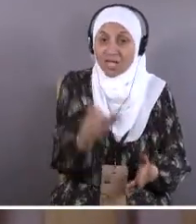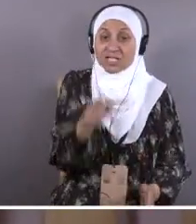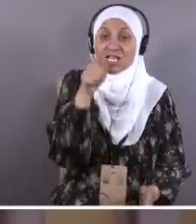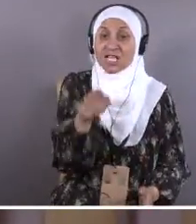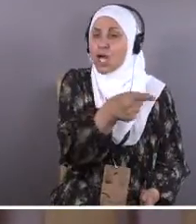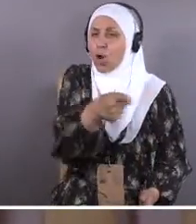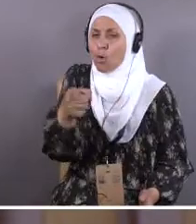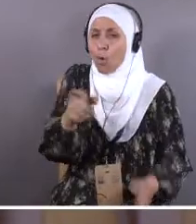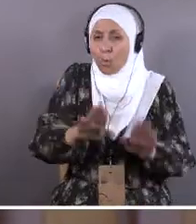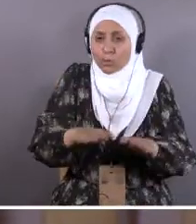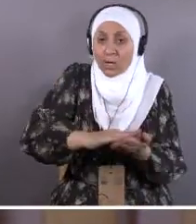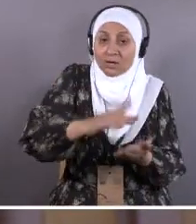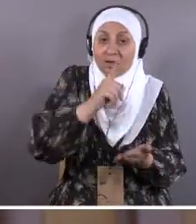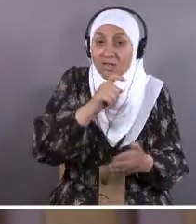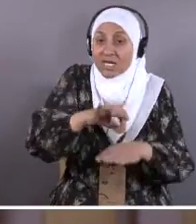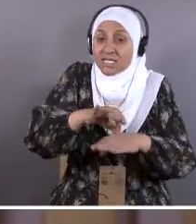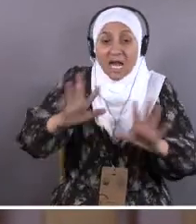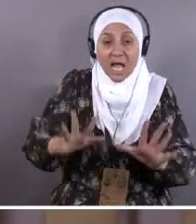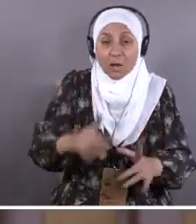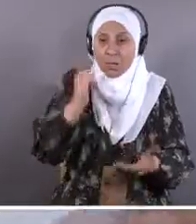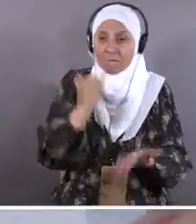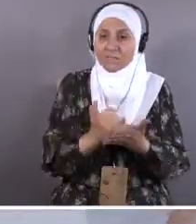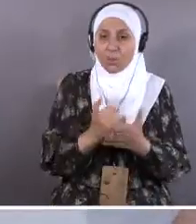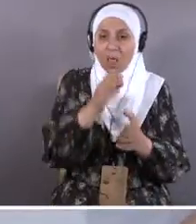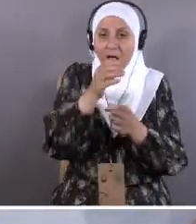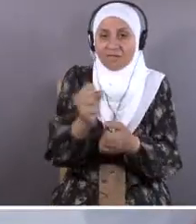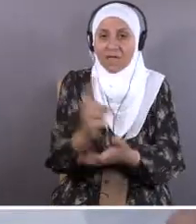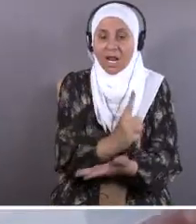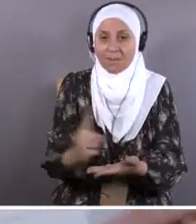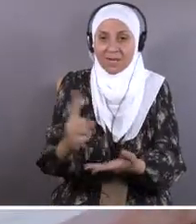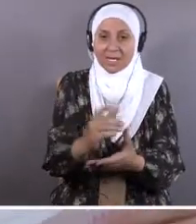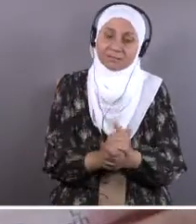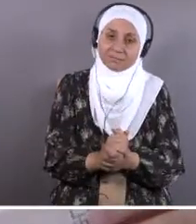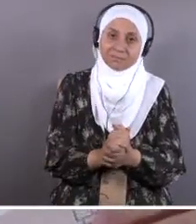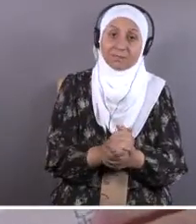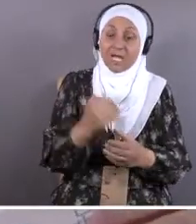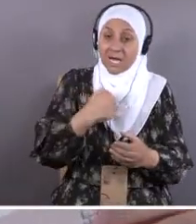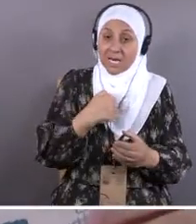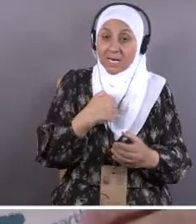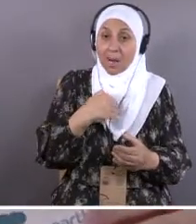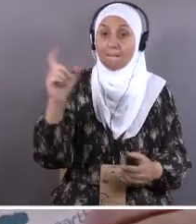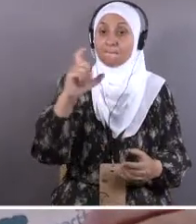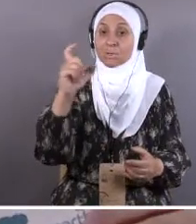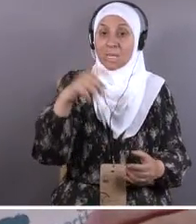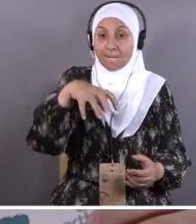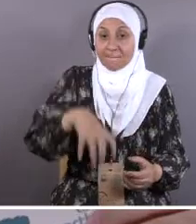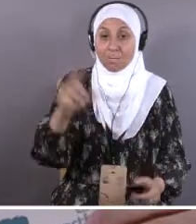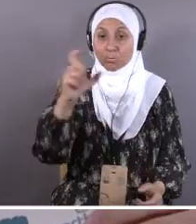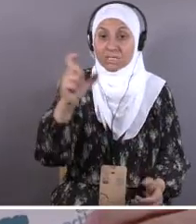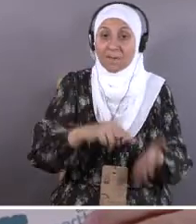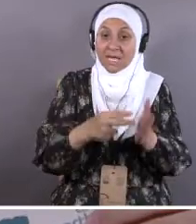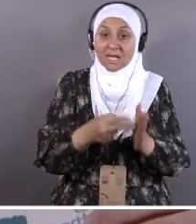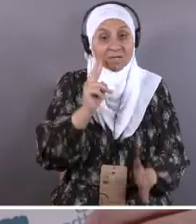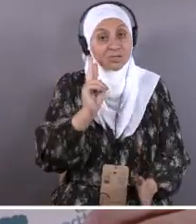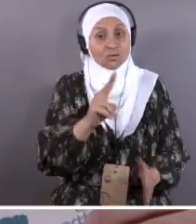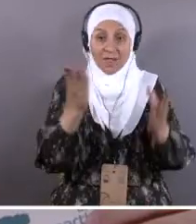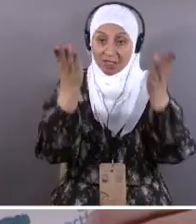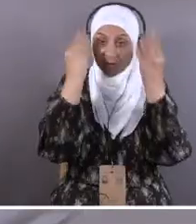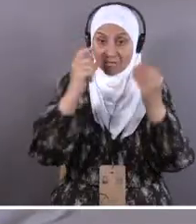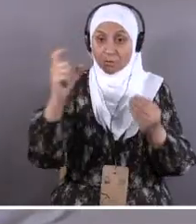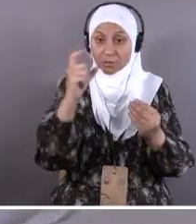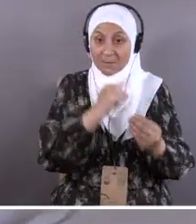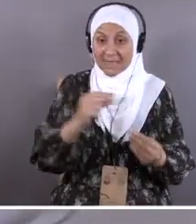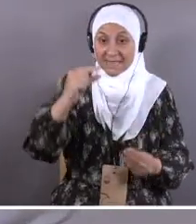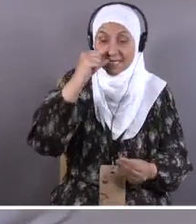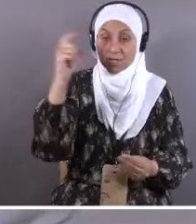that is in charge of the environment, no. This is the job of each individual, every person that lives in this country.